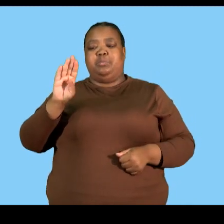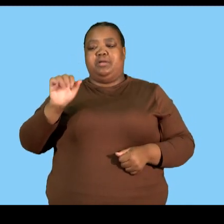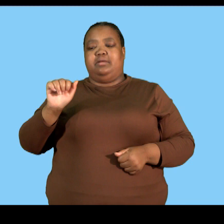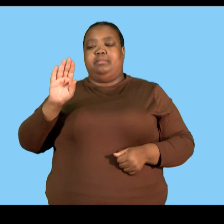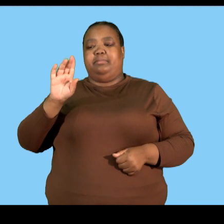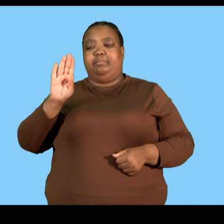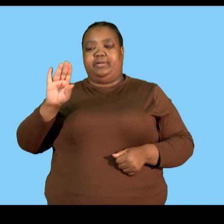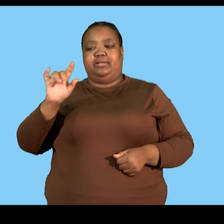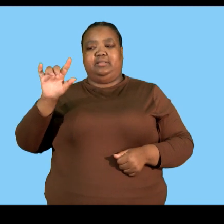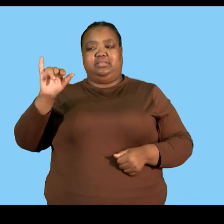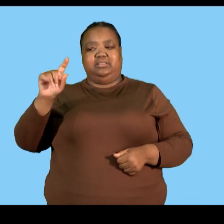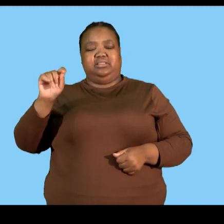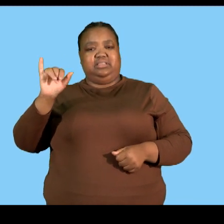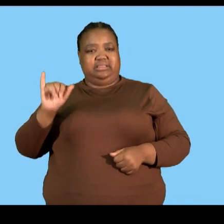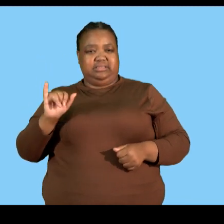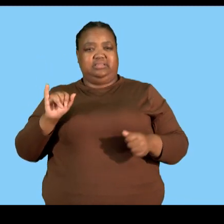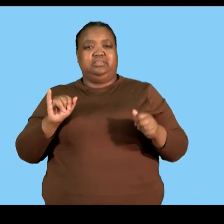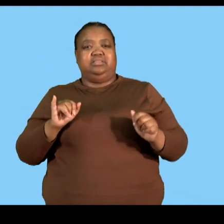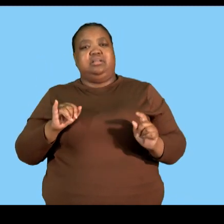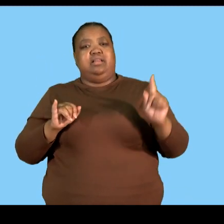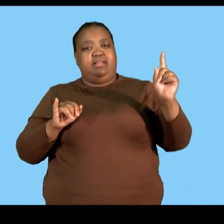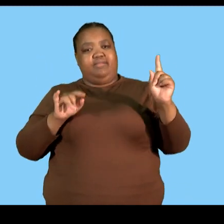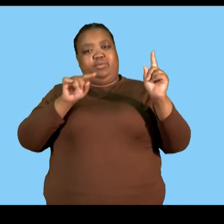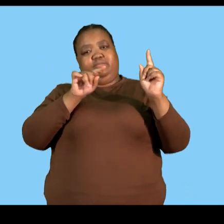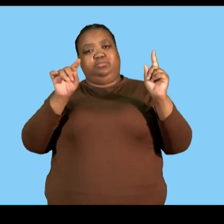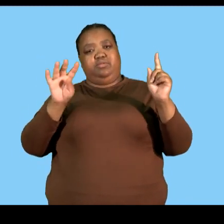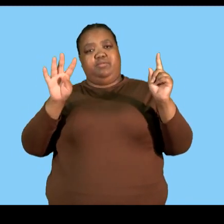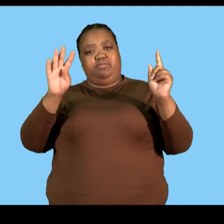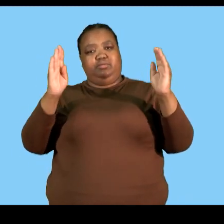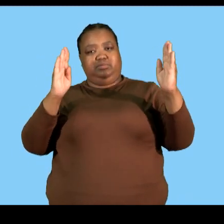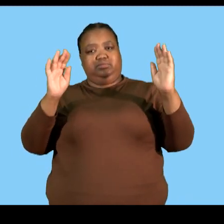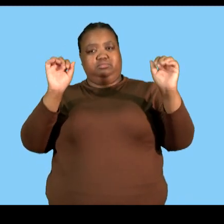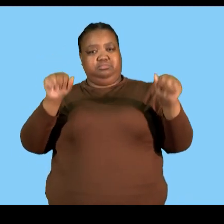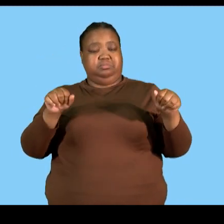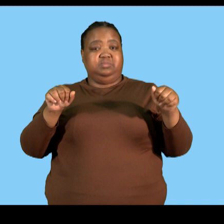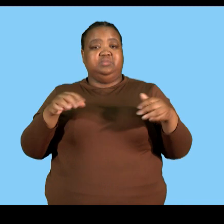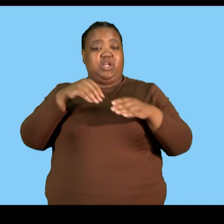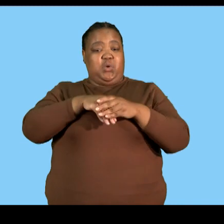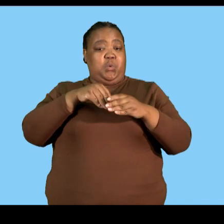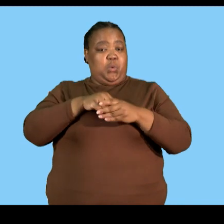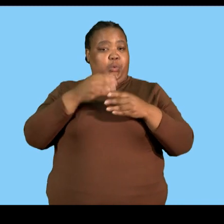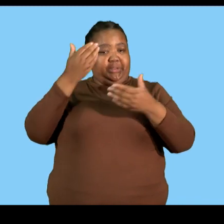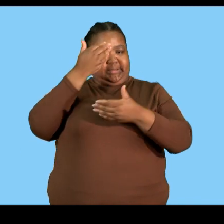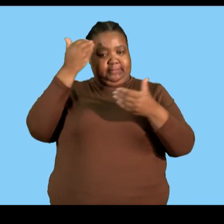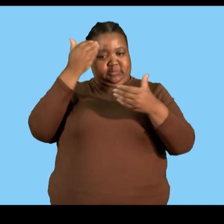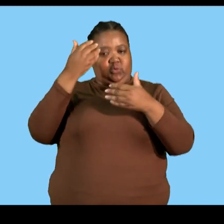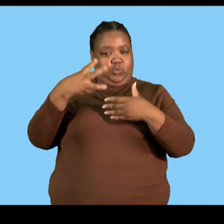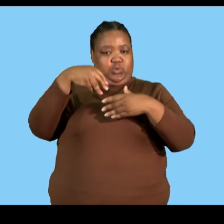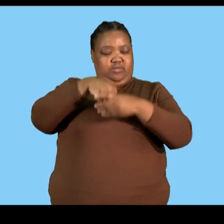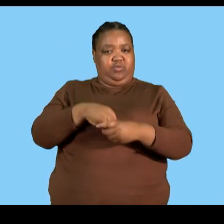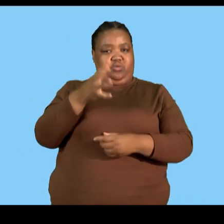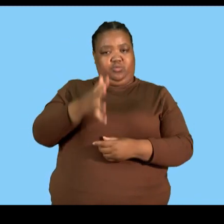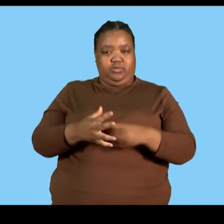probability. And the taxonomy levels would be from level one to level four, and it will include